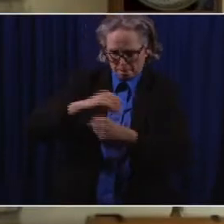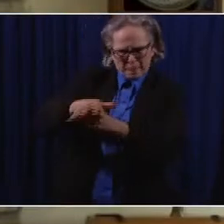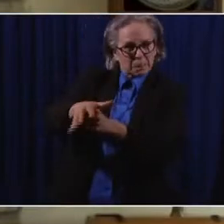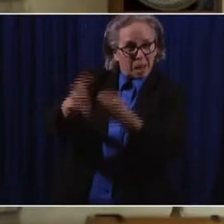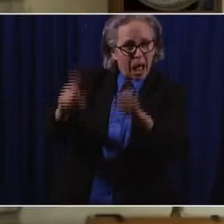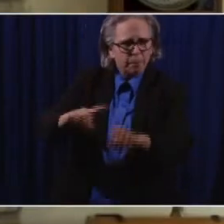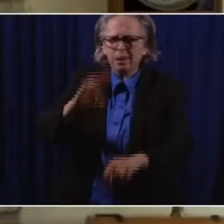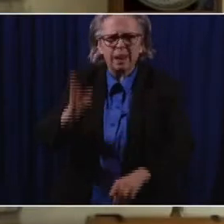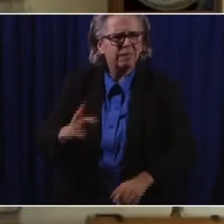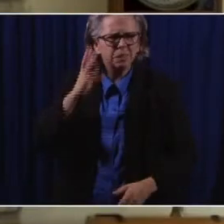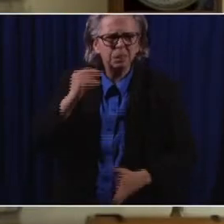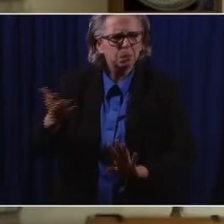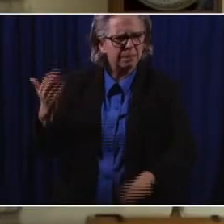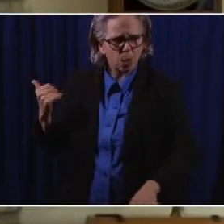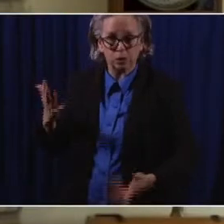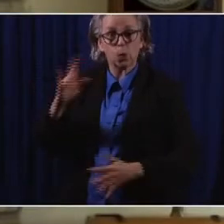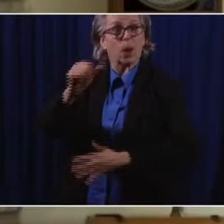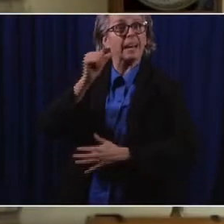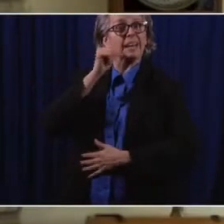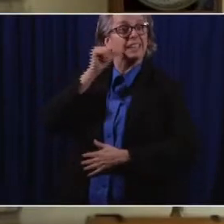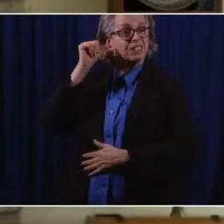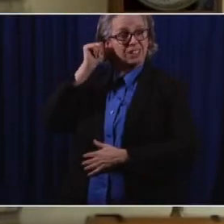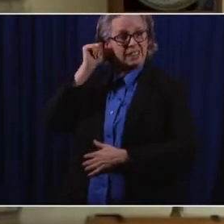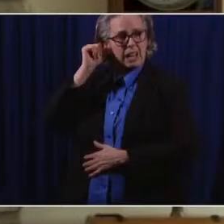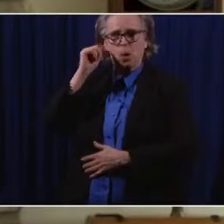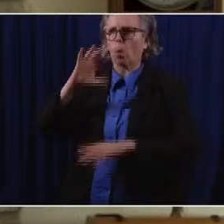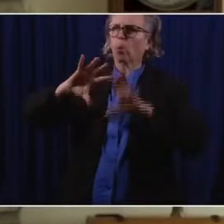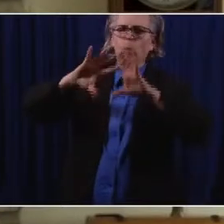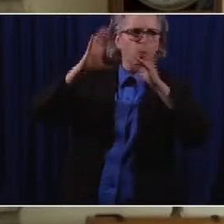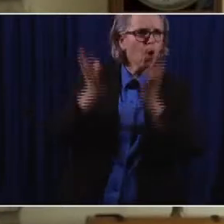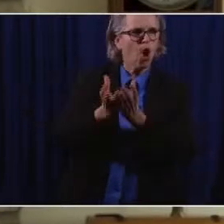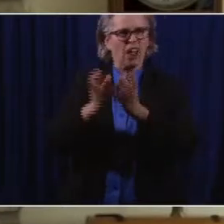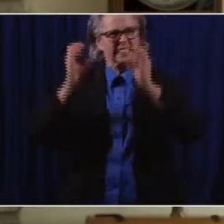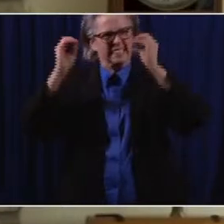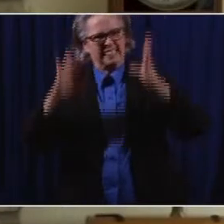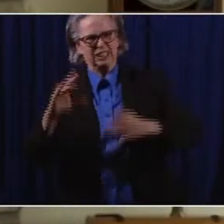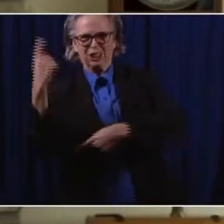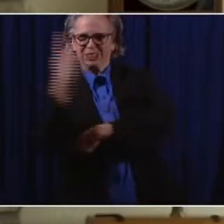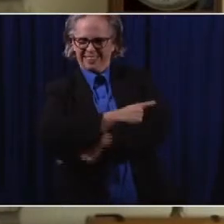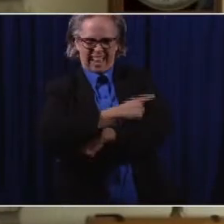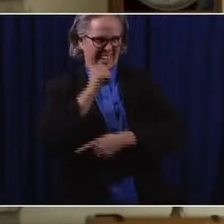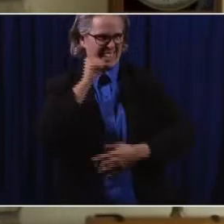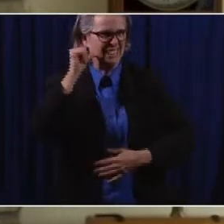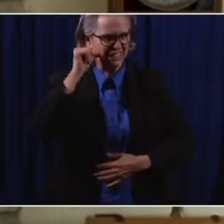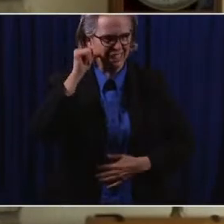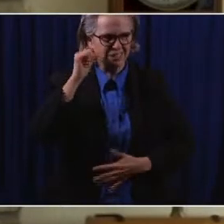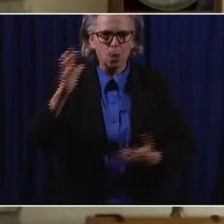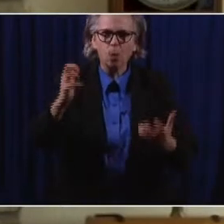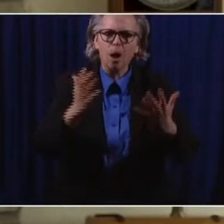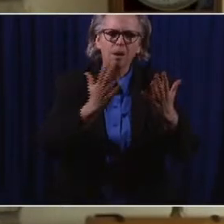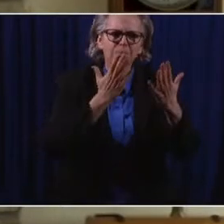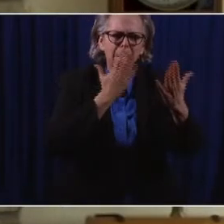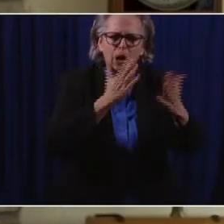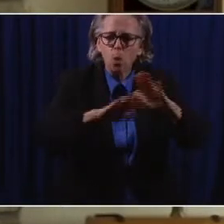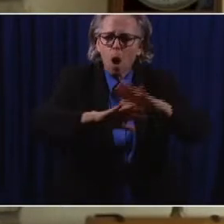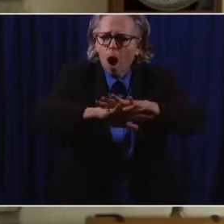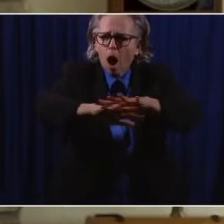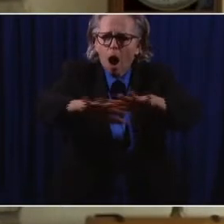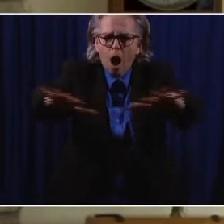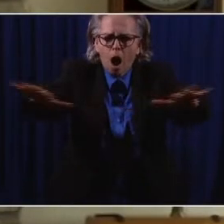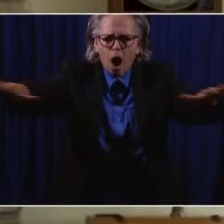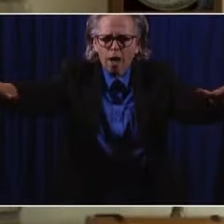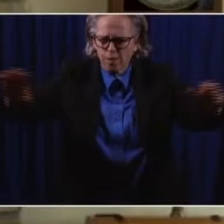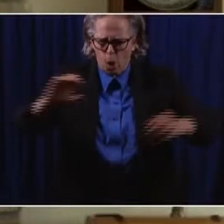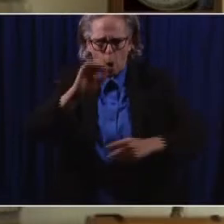Yesterday was World Teacher Day, and I want to take a moment to thank all of Ohio's teachers. This past year